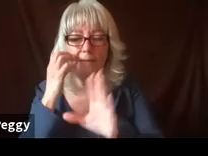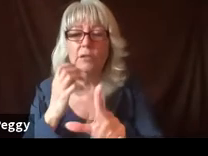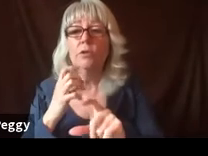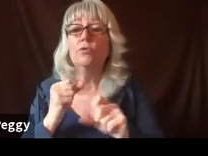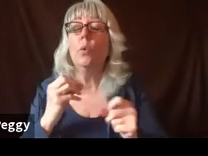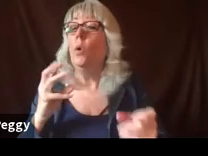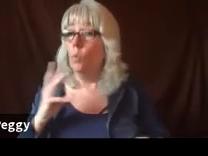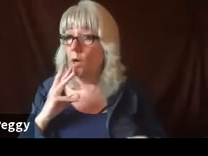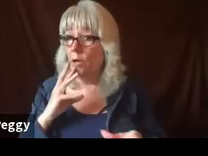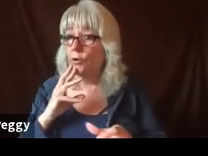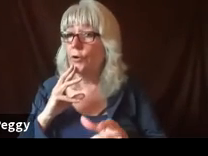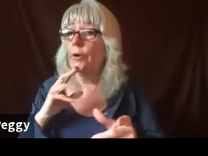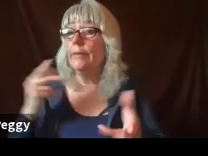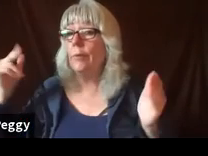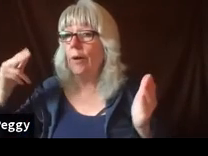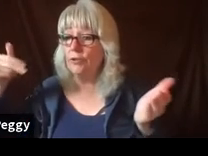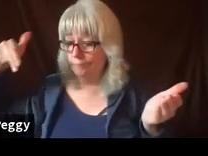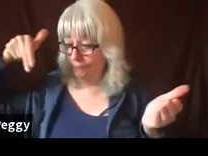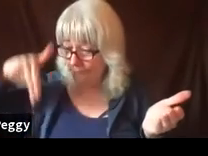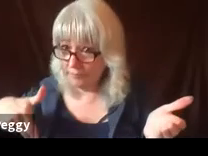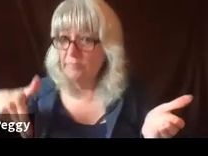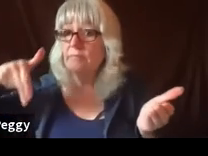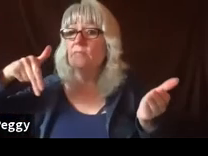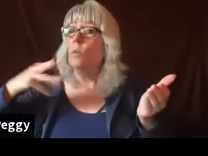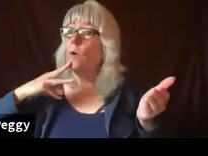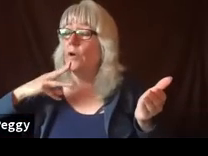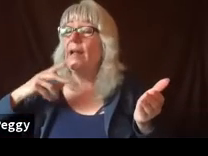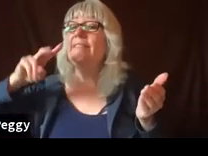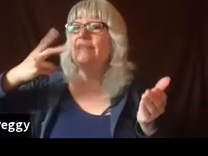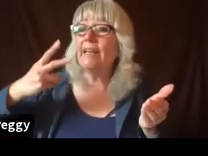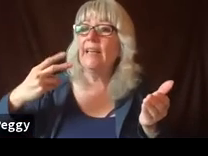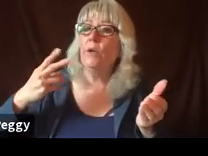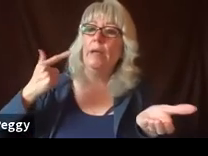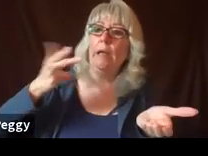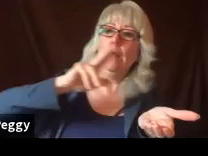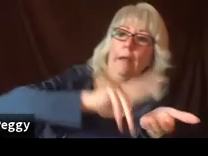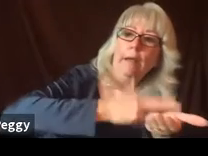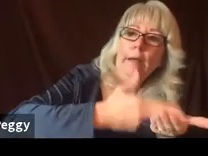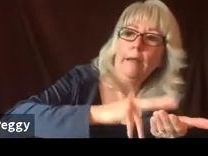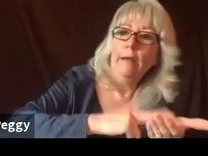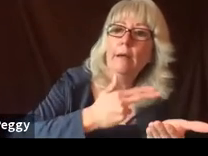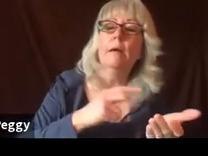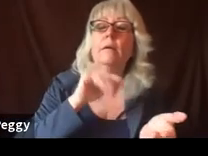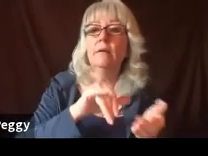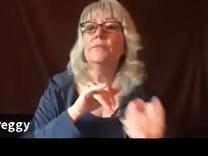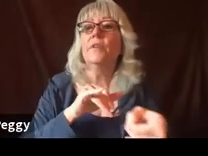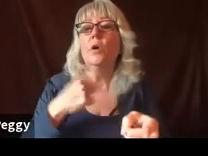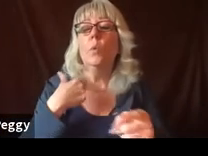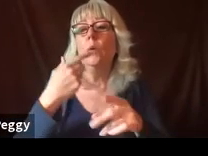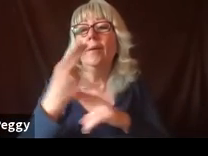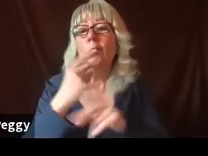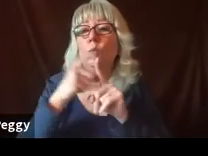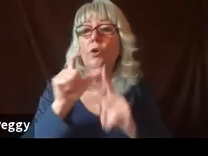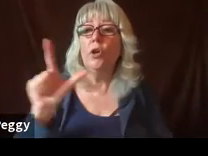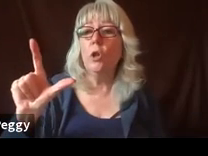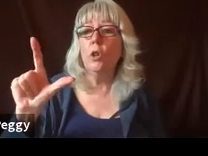brush in water, then you're gonna load the brush. We use the same verb for loading a brush like loading a gun. So you load the